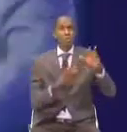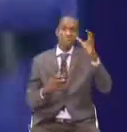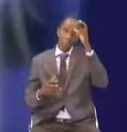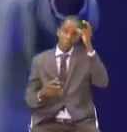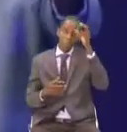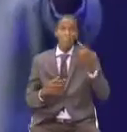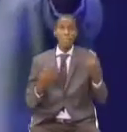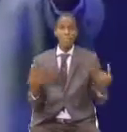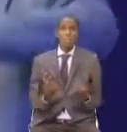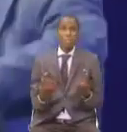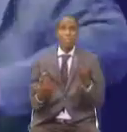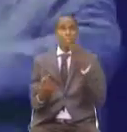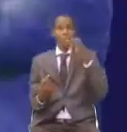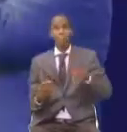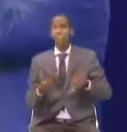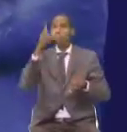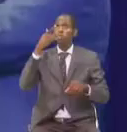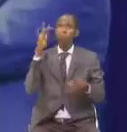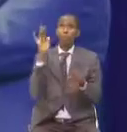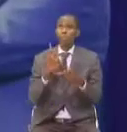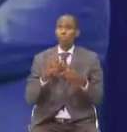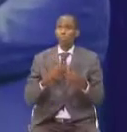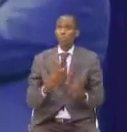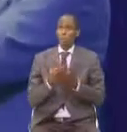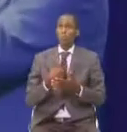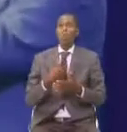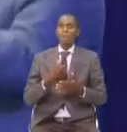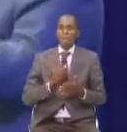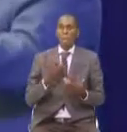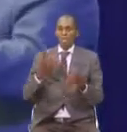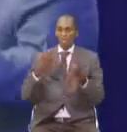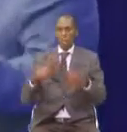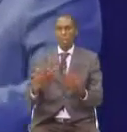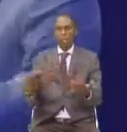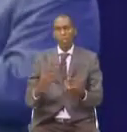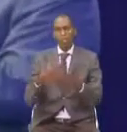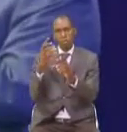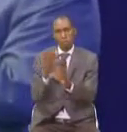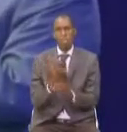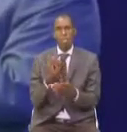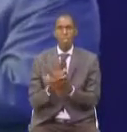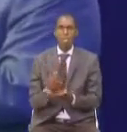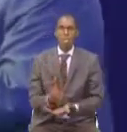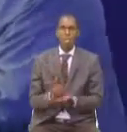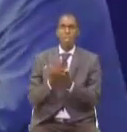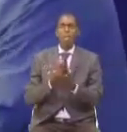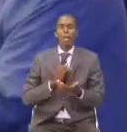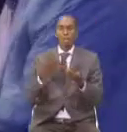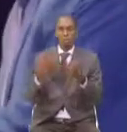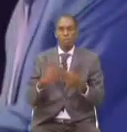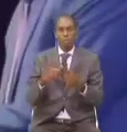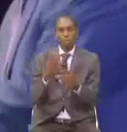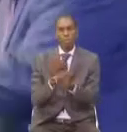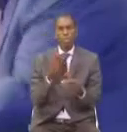evil. You promised to help me. I come for that help. And I come for the robe of righteousness.